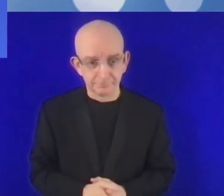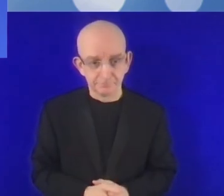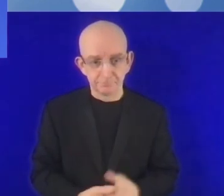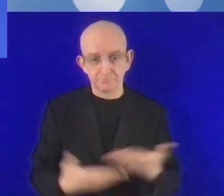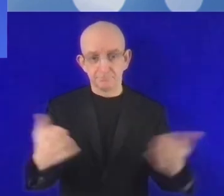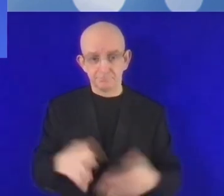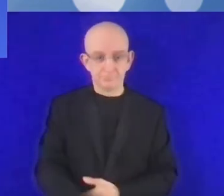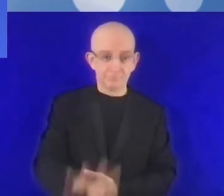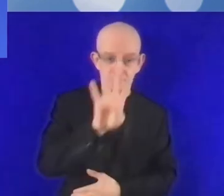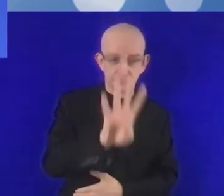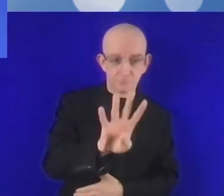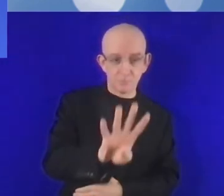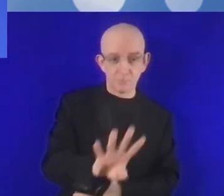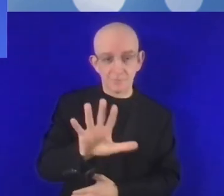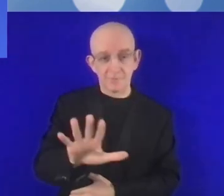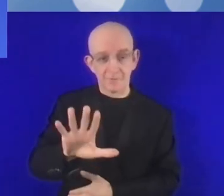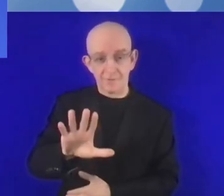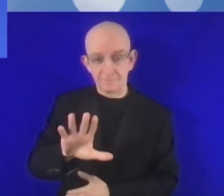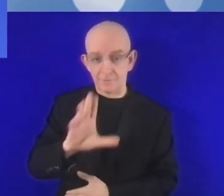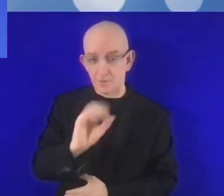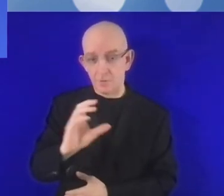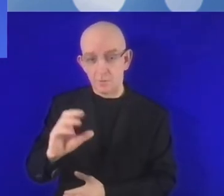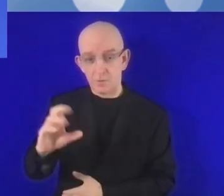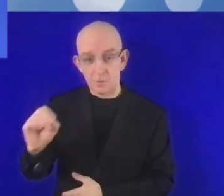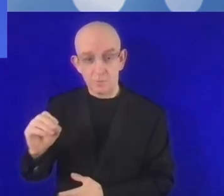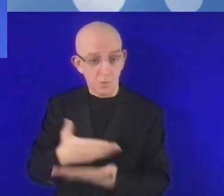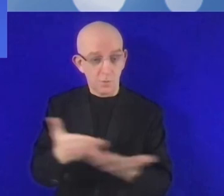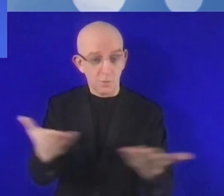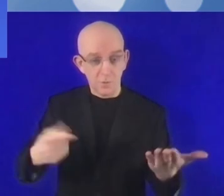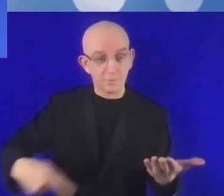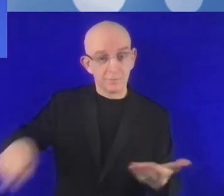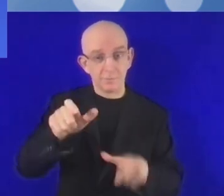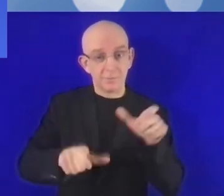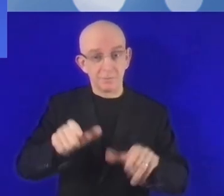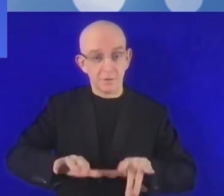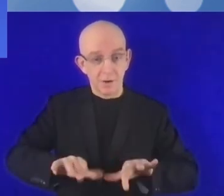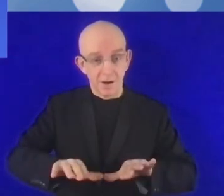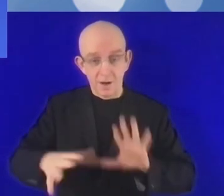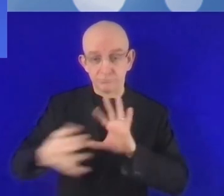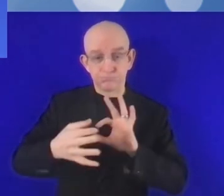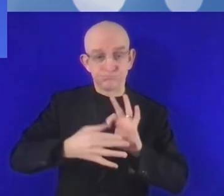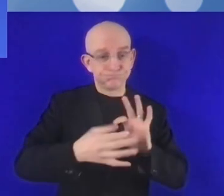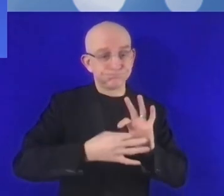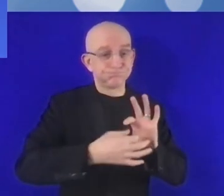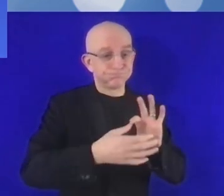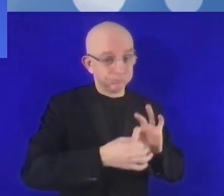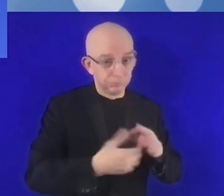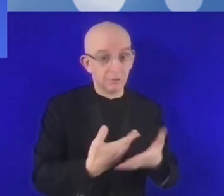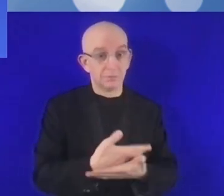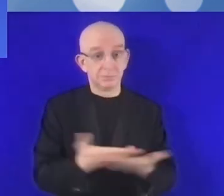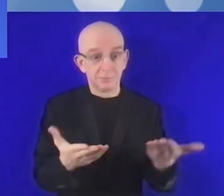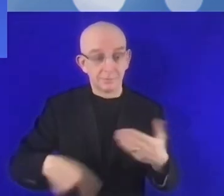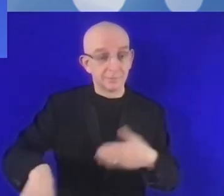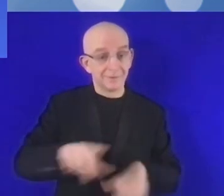800,000 of participants registered in total, representing so many different countries and different continents. This is what we